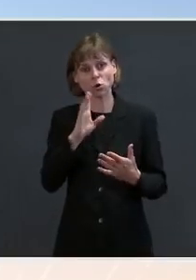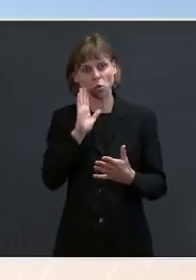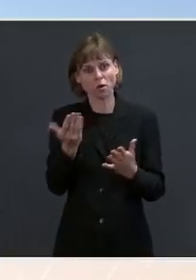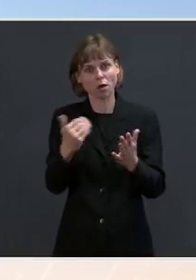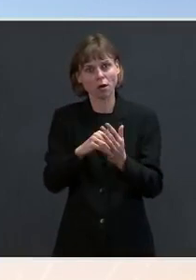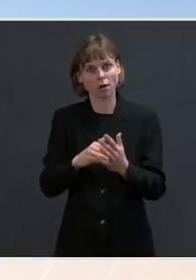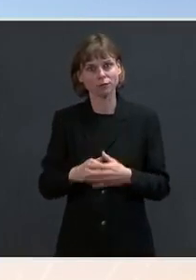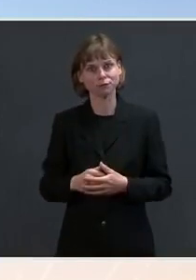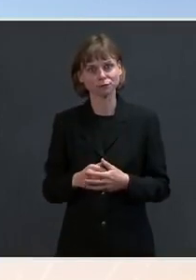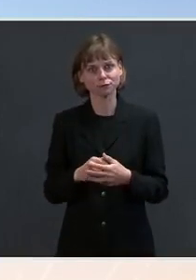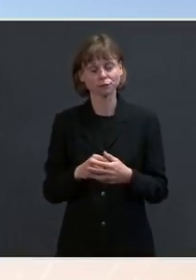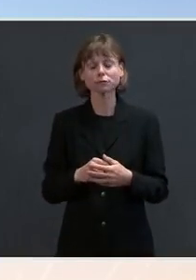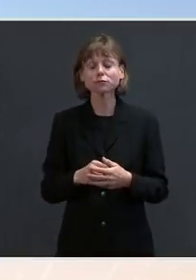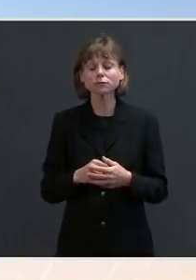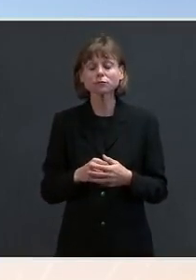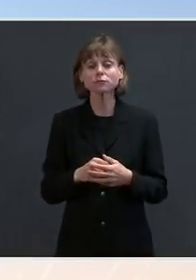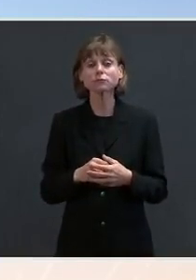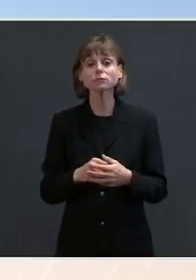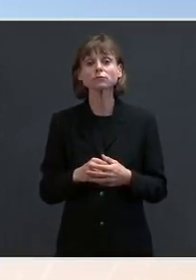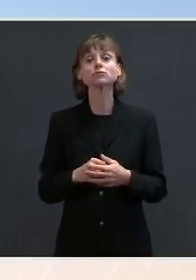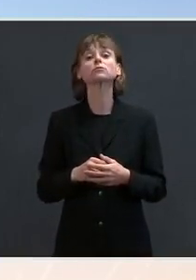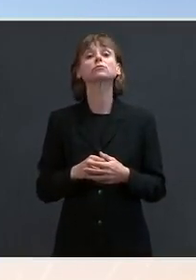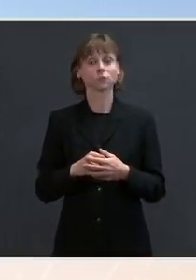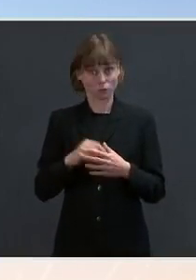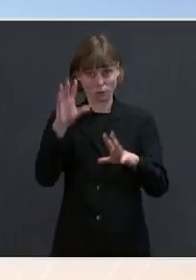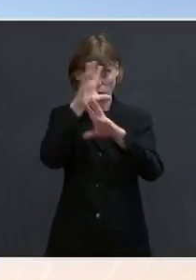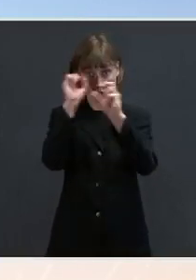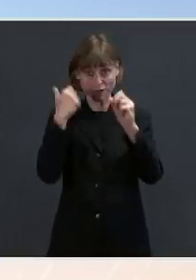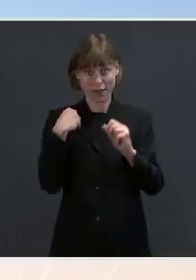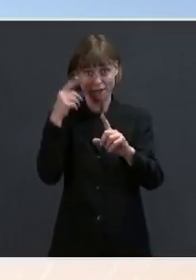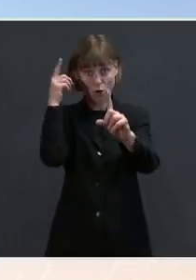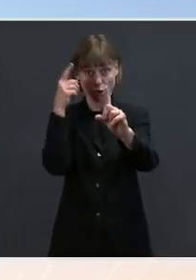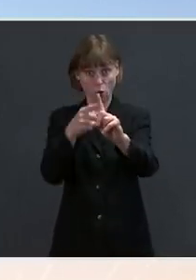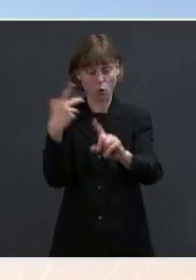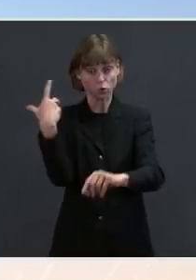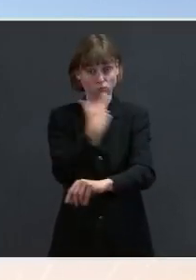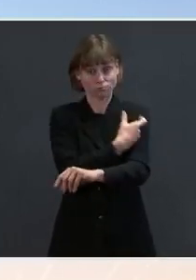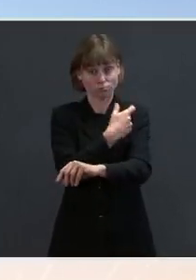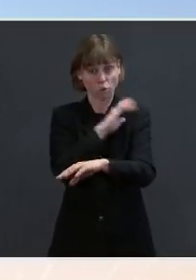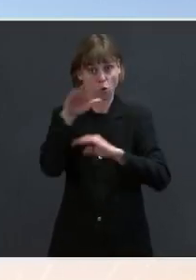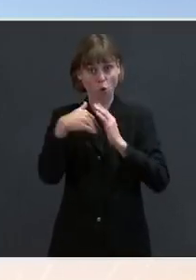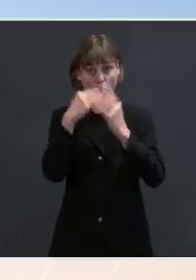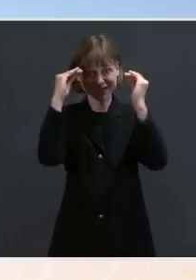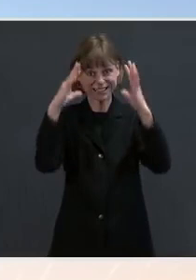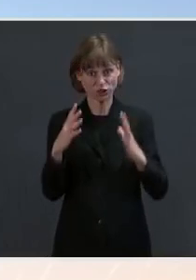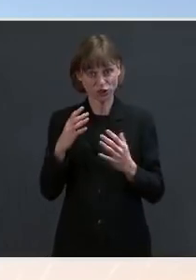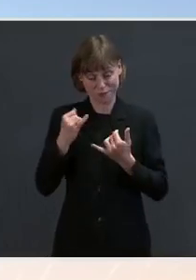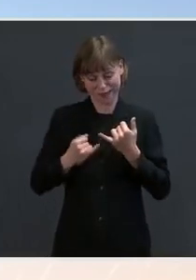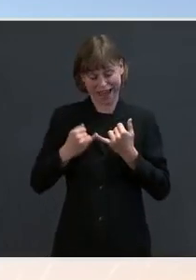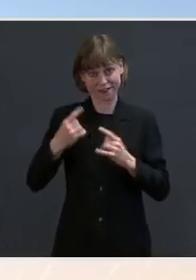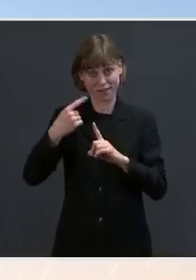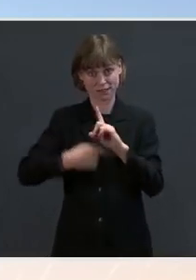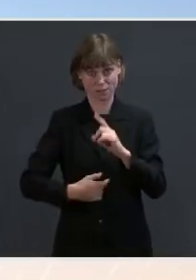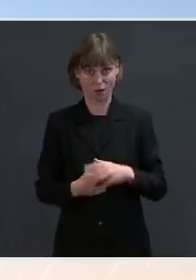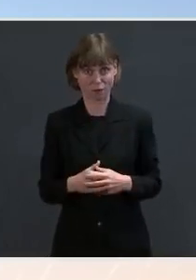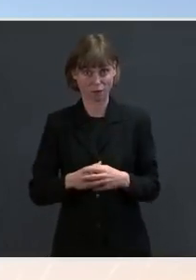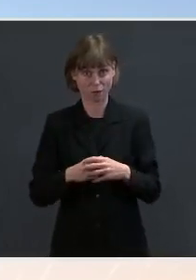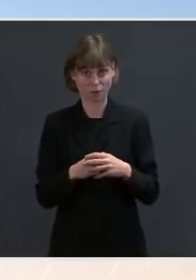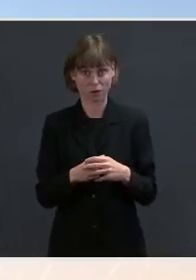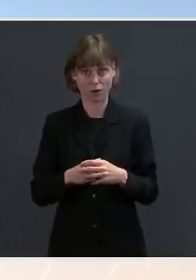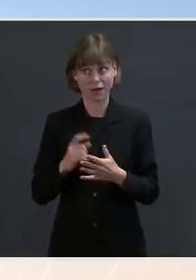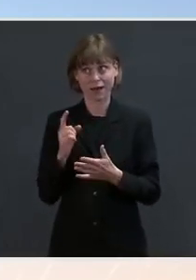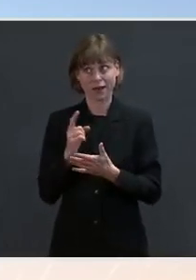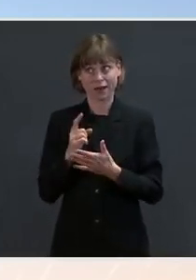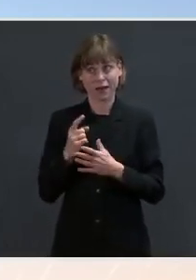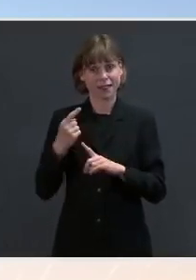to vaccinate educators by the end of this month, last month you made it very clear that, as you